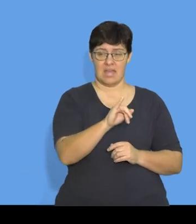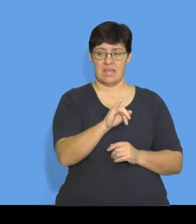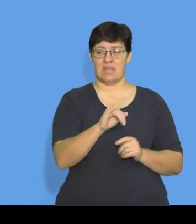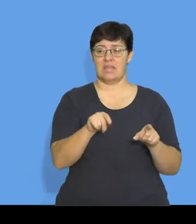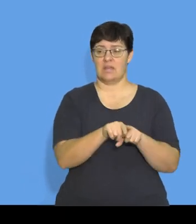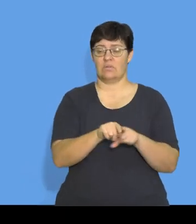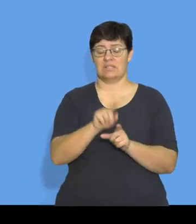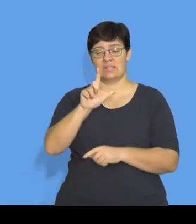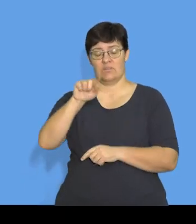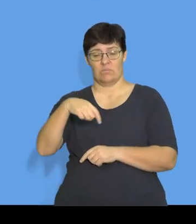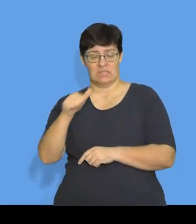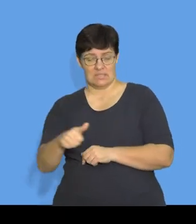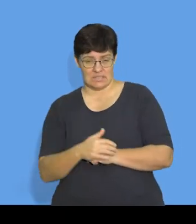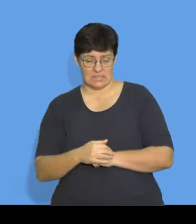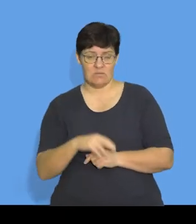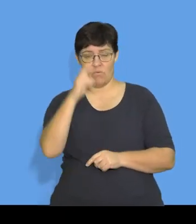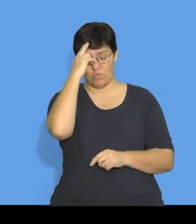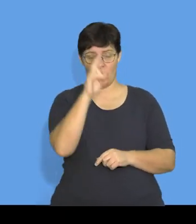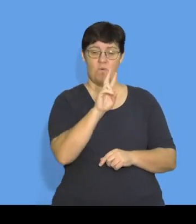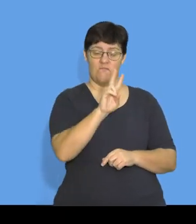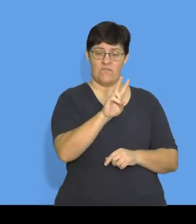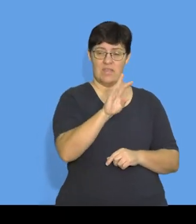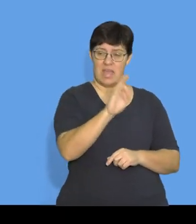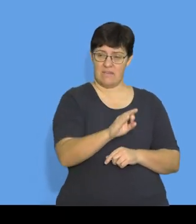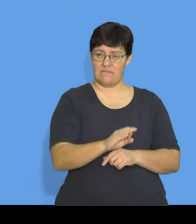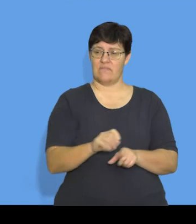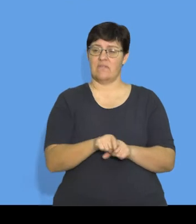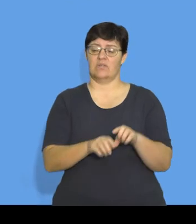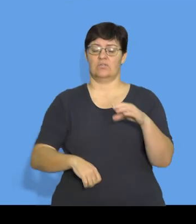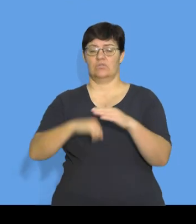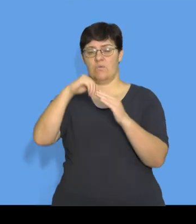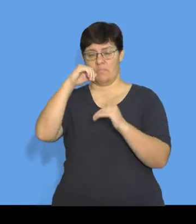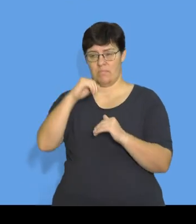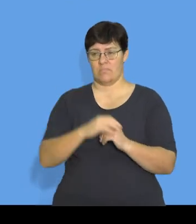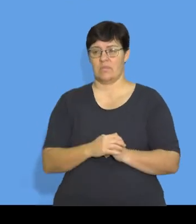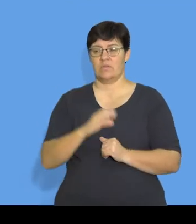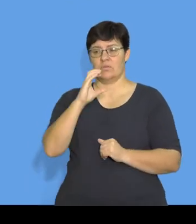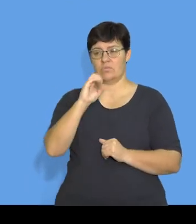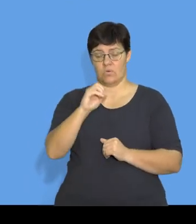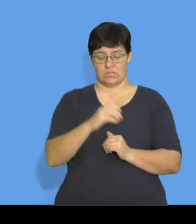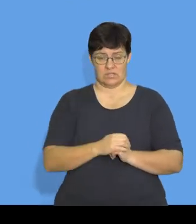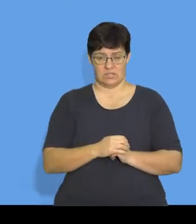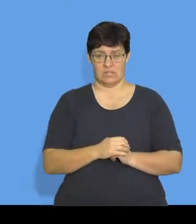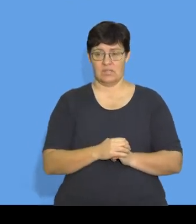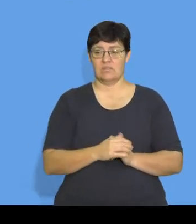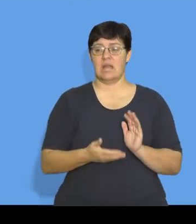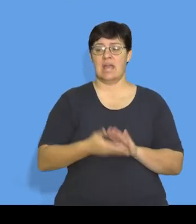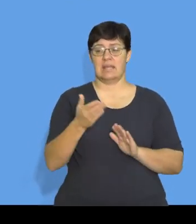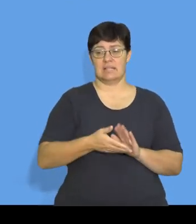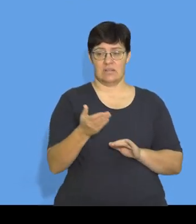We know final velocity when it gets to the top. We know acceleration is